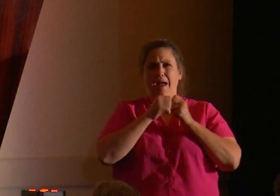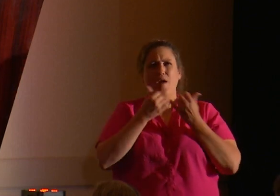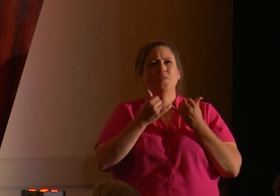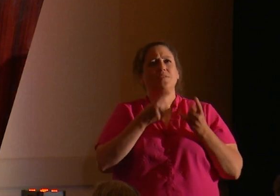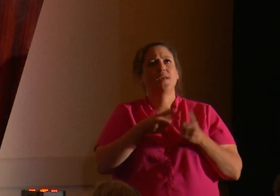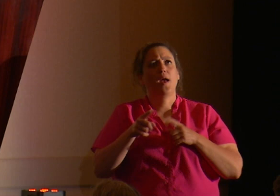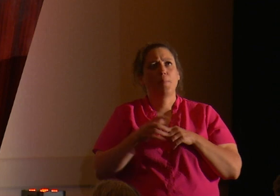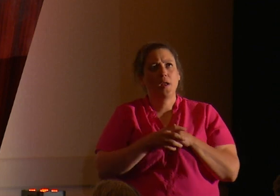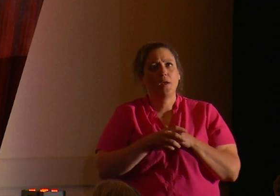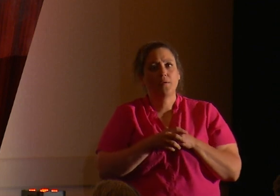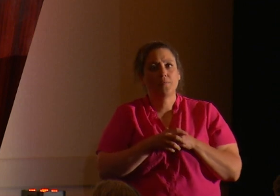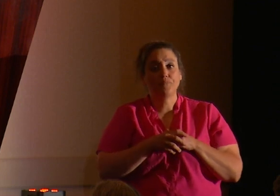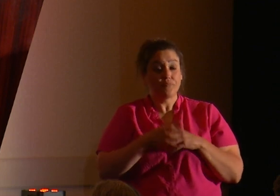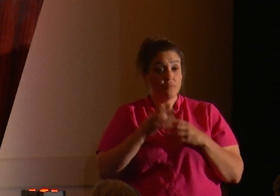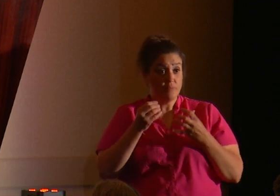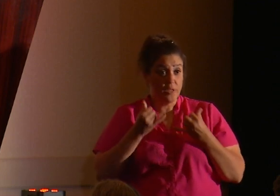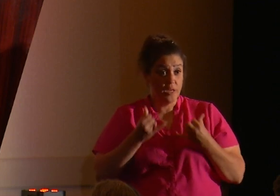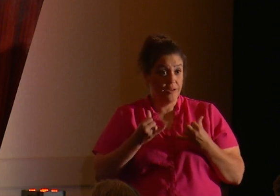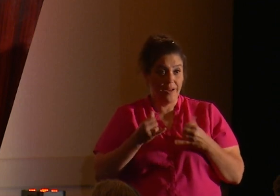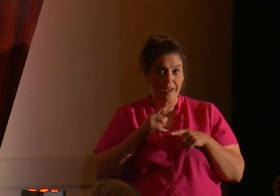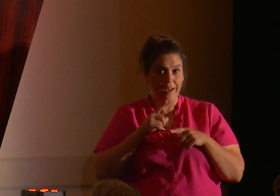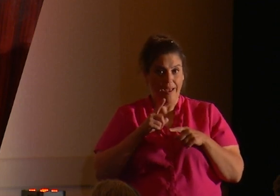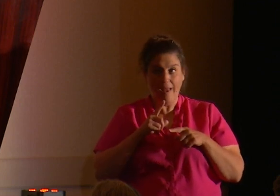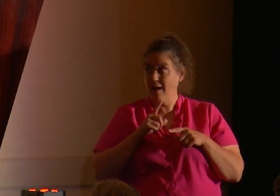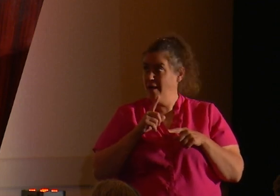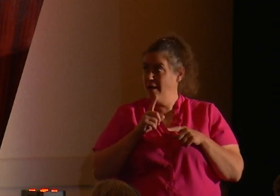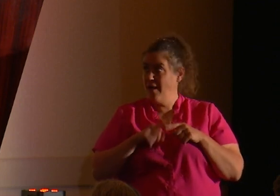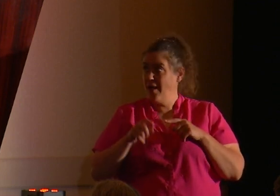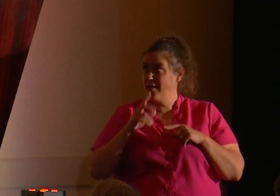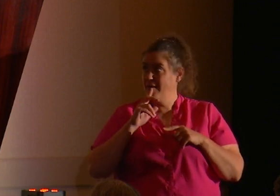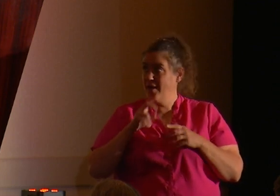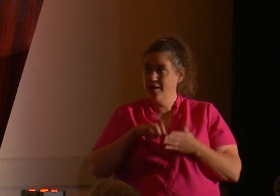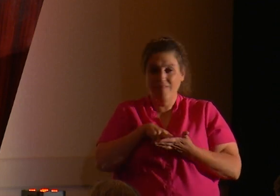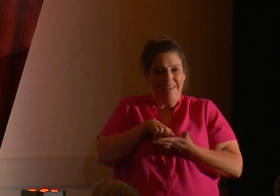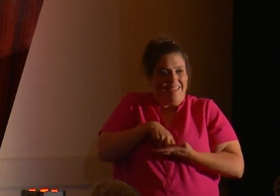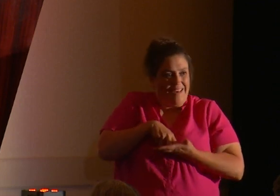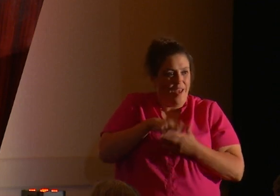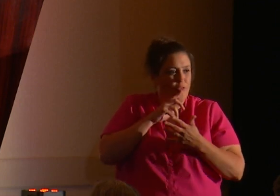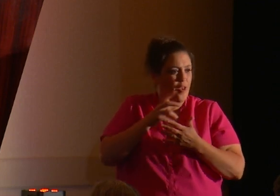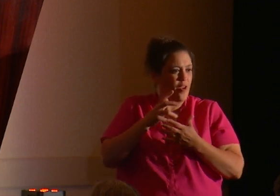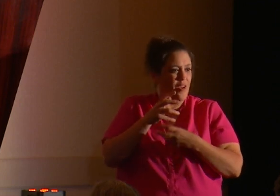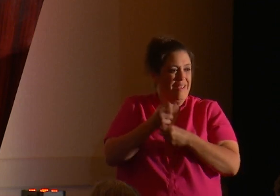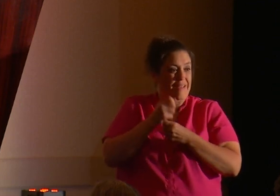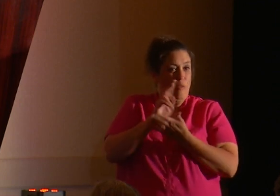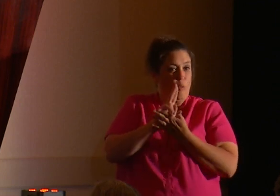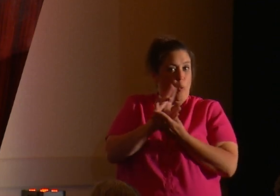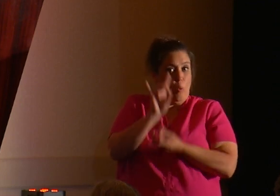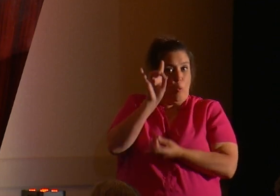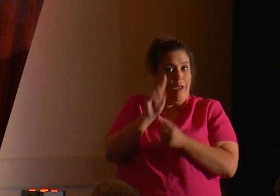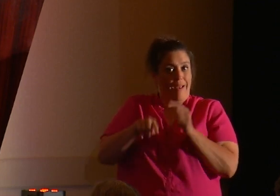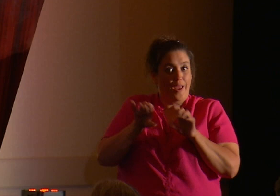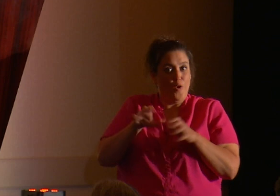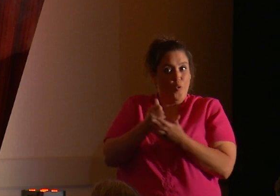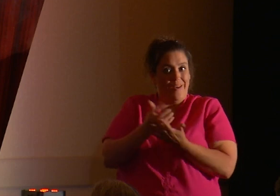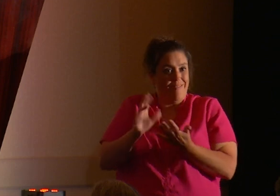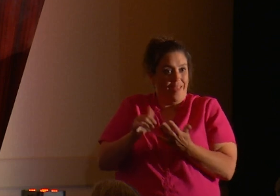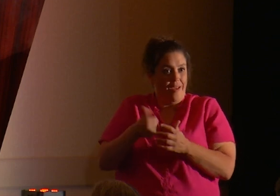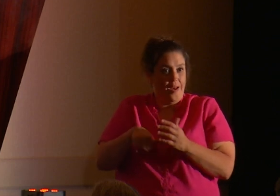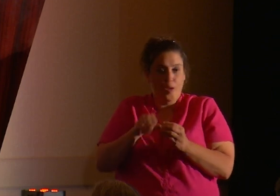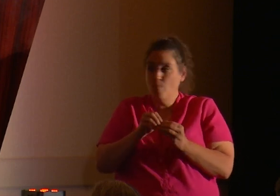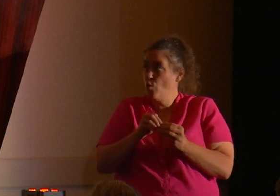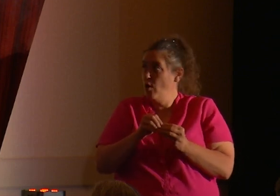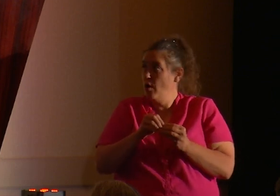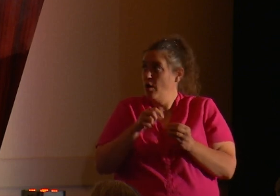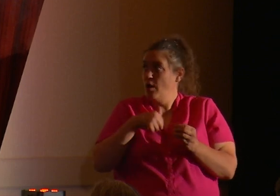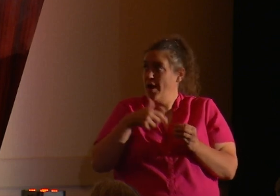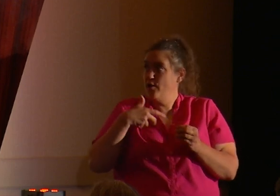You know, and today I can't even make it happen. I can't get down there and get the Holy Ghost. I can't do any of that stuff anymore. I don't even want to